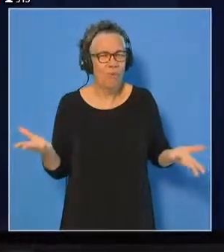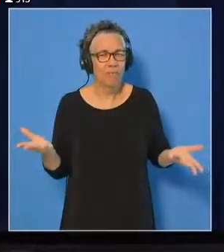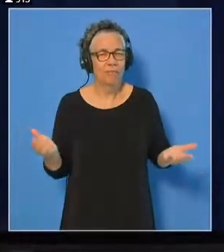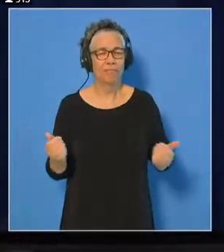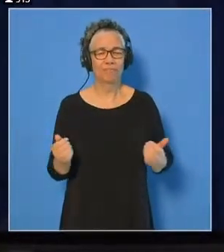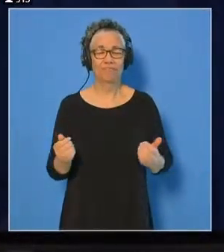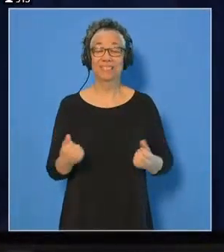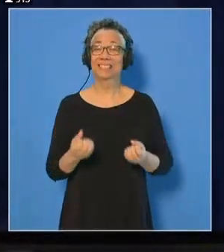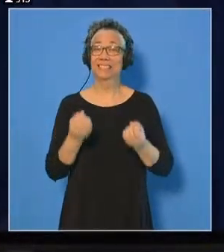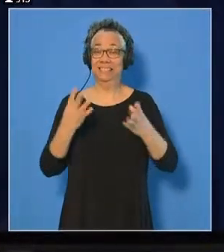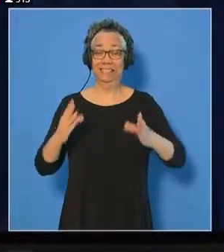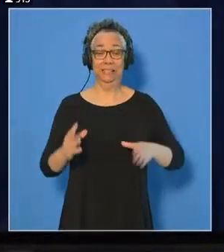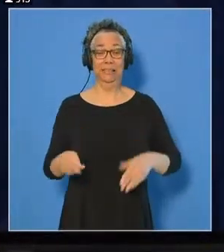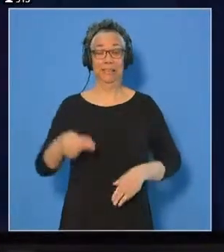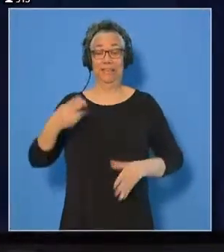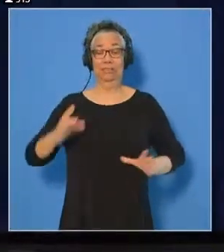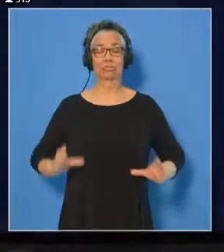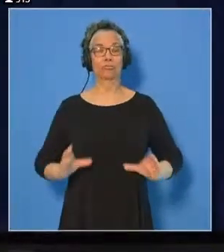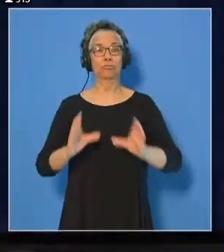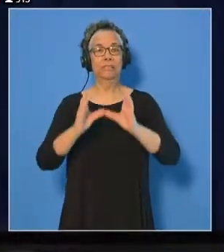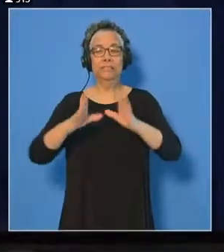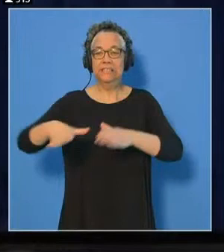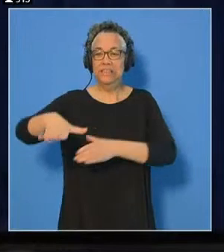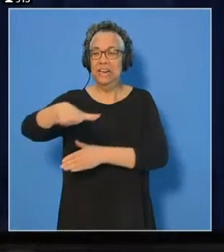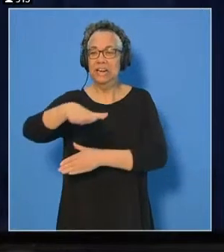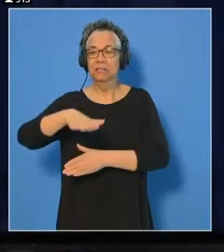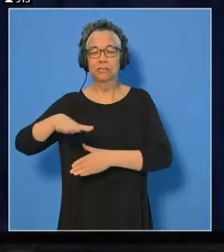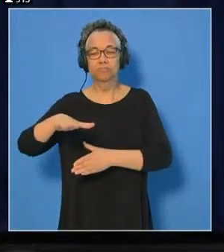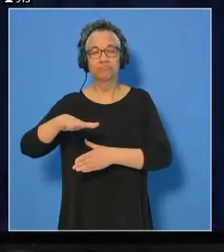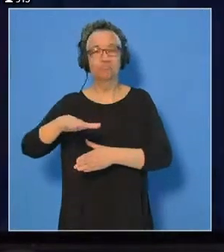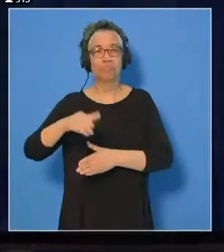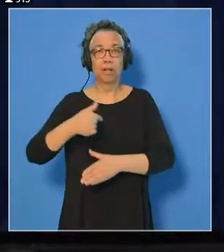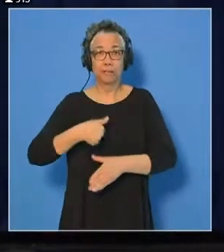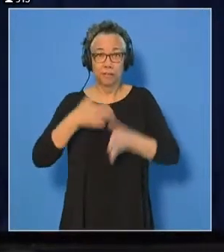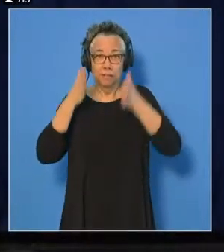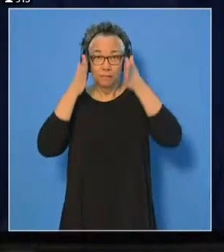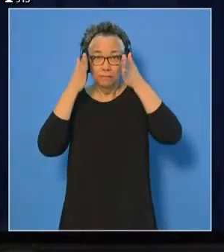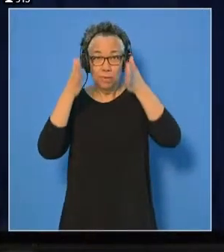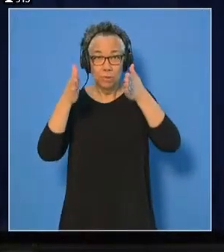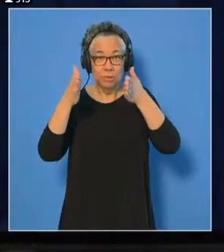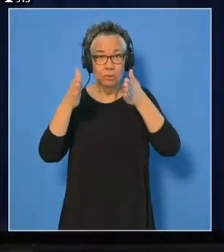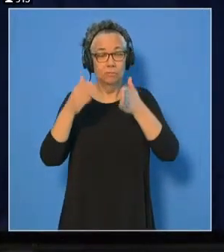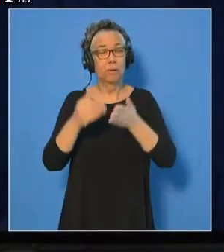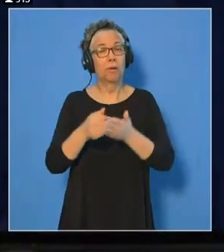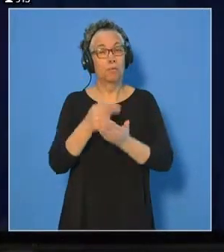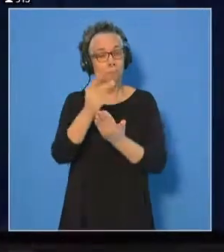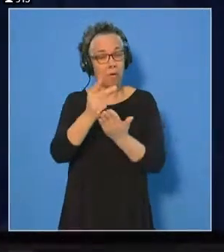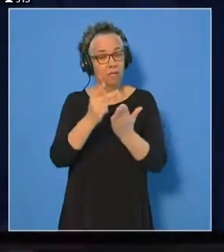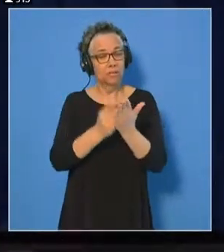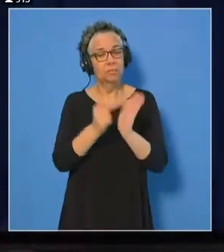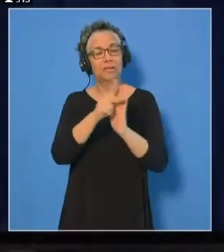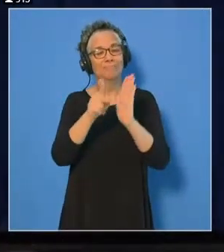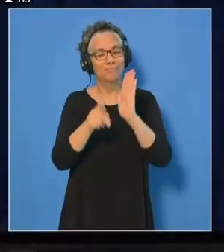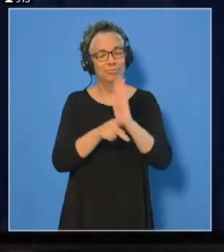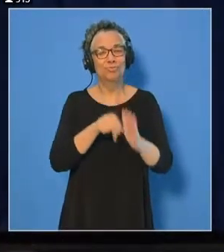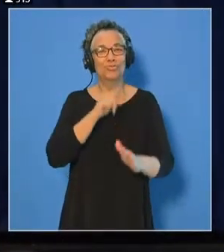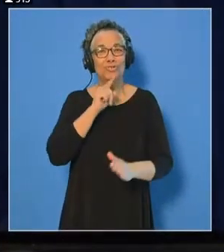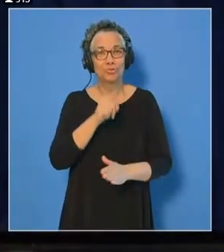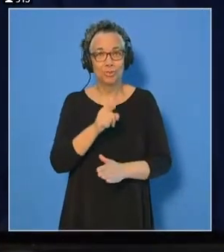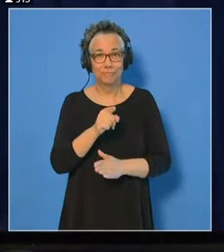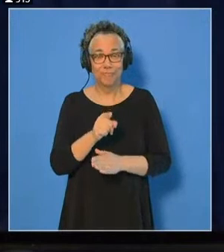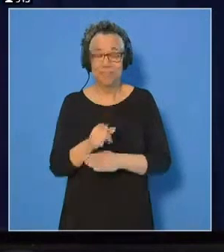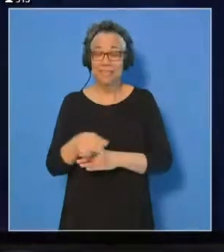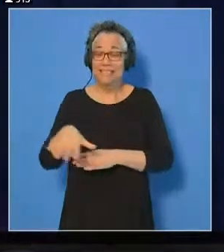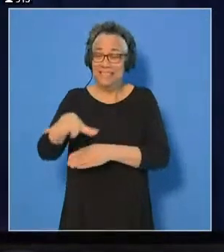high-risk areas, and throughout this period, I have consistently focused our policy to ensure that this demographic is tested